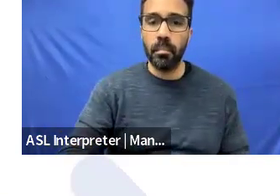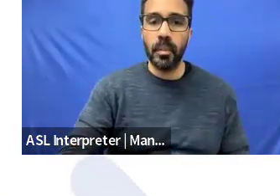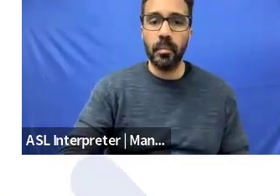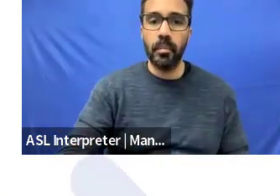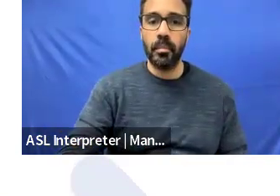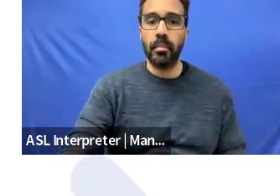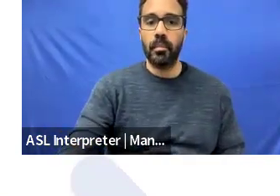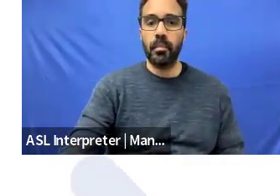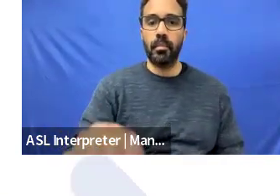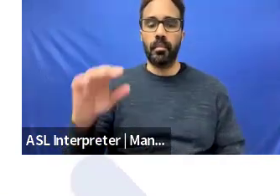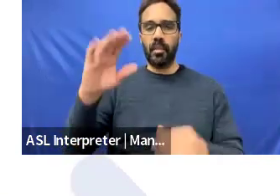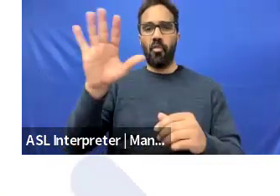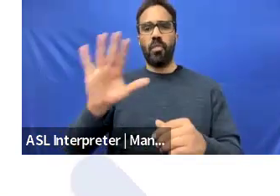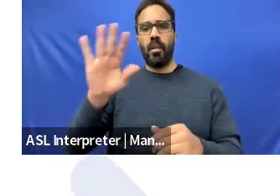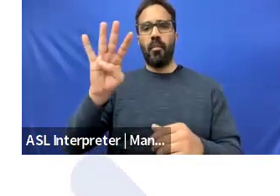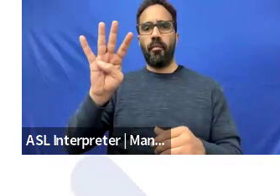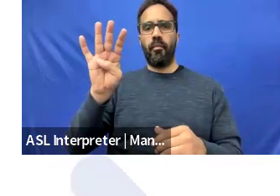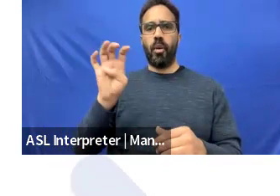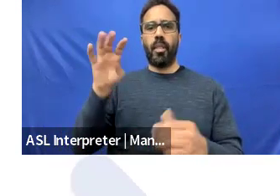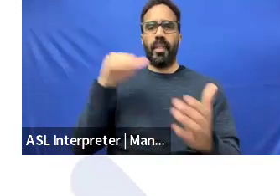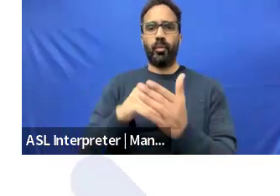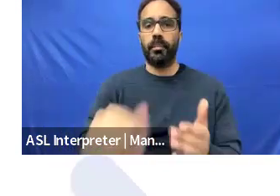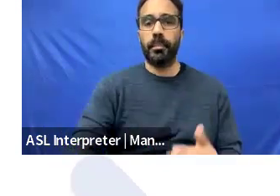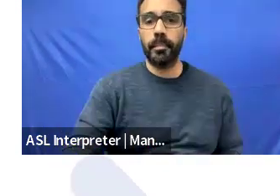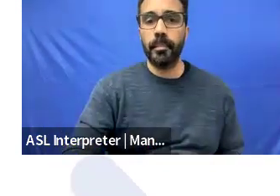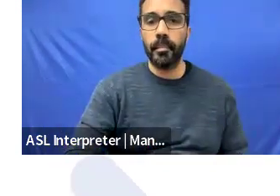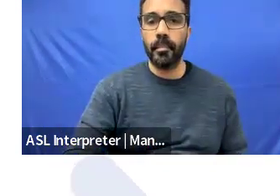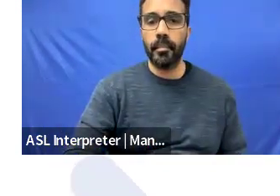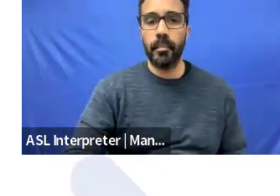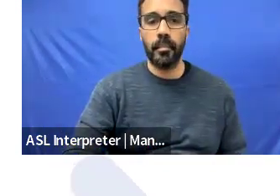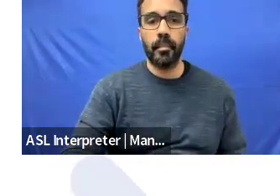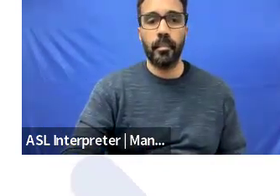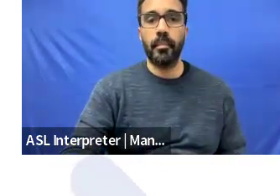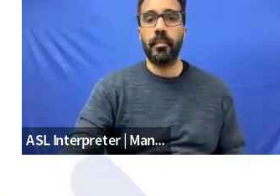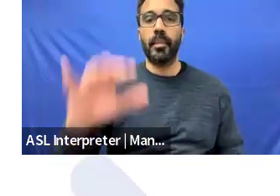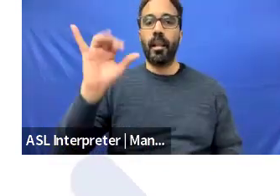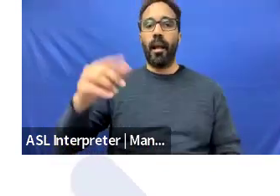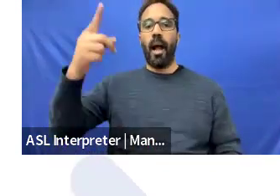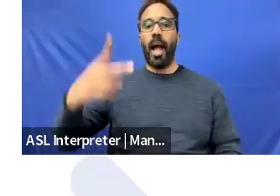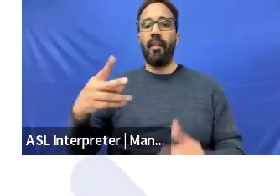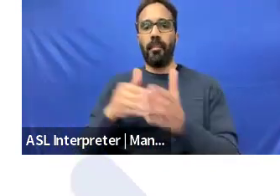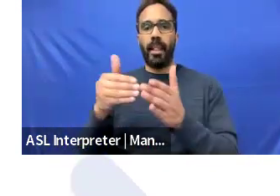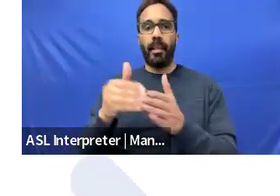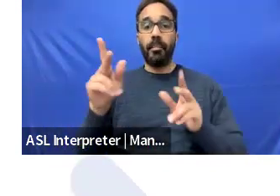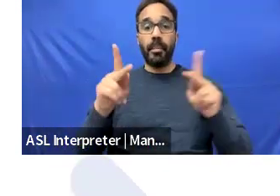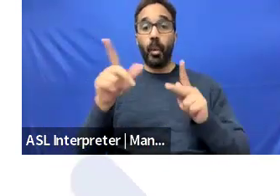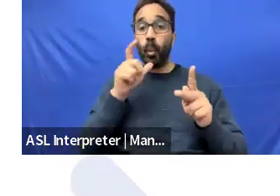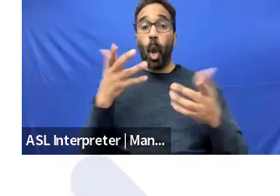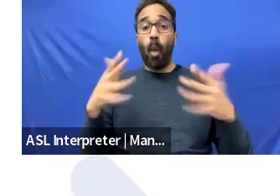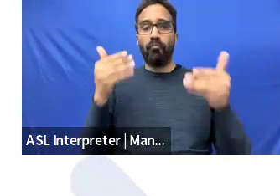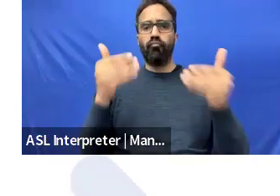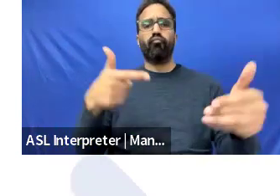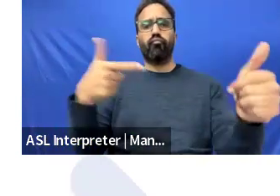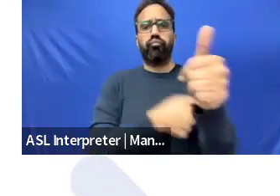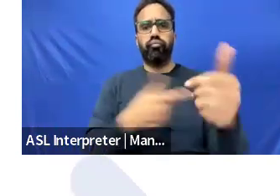400,000. It's below 500,000, but that is how many folks have been who have received the new updated version. This is